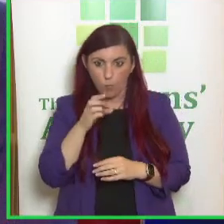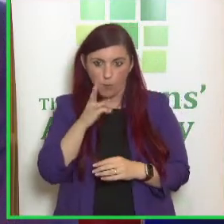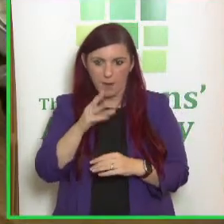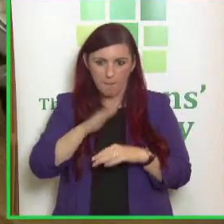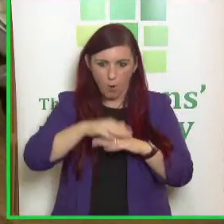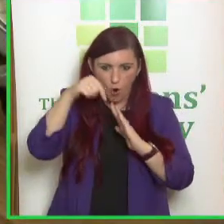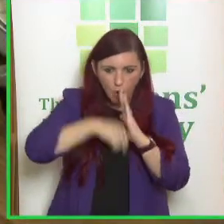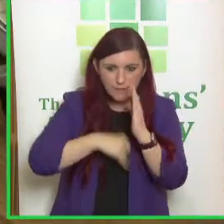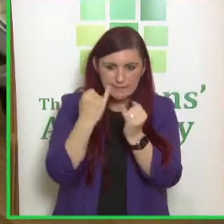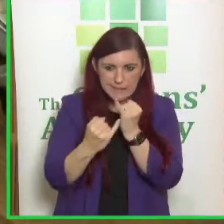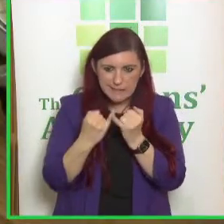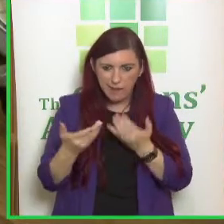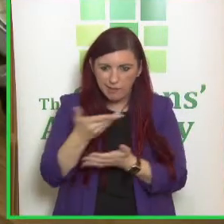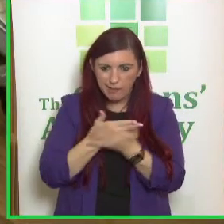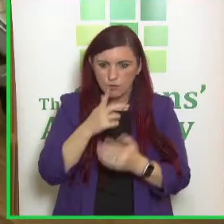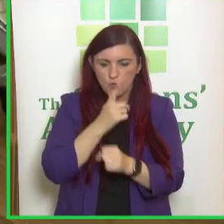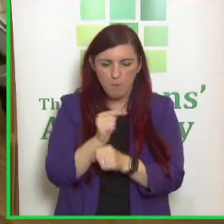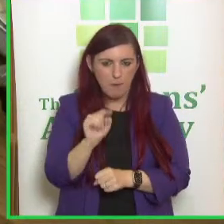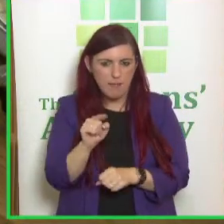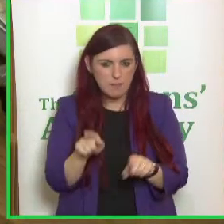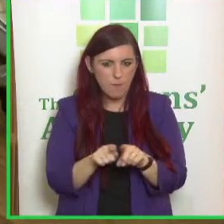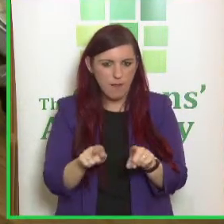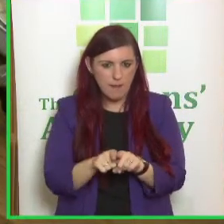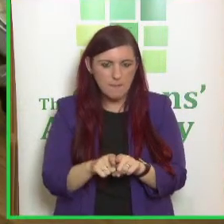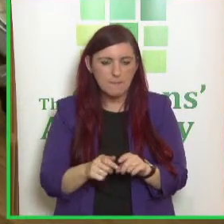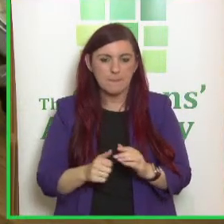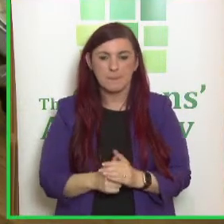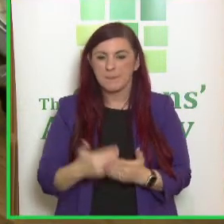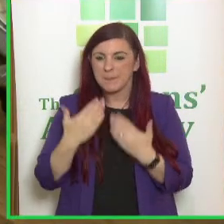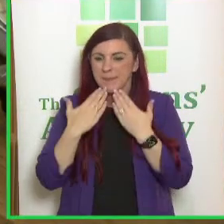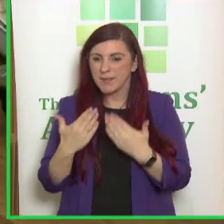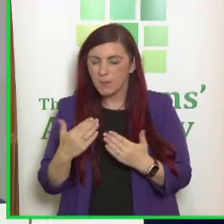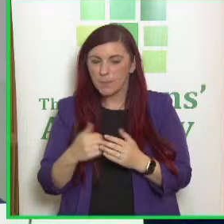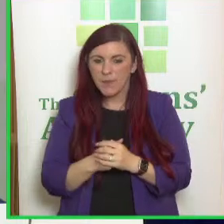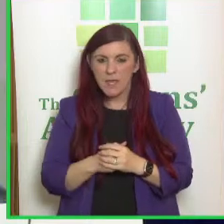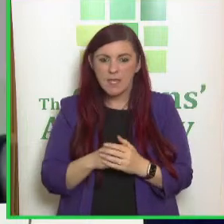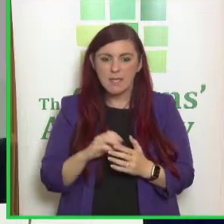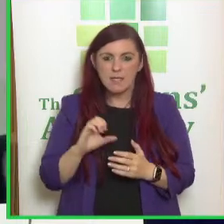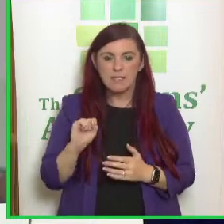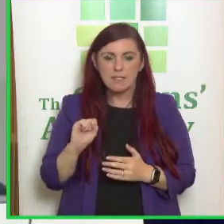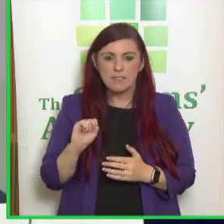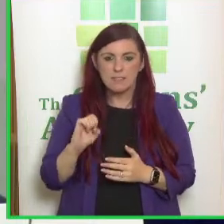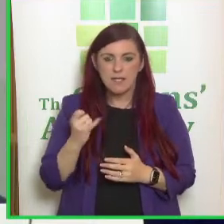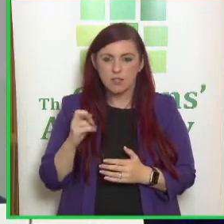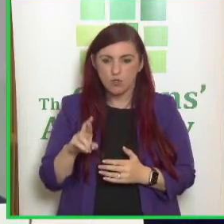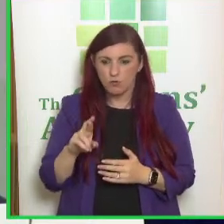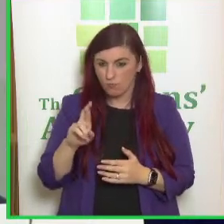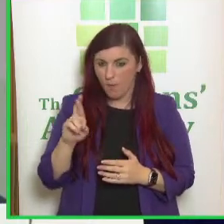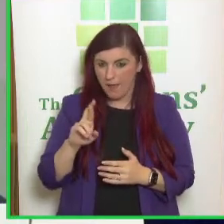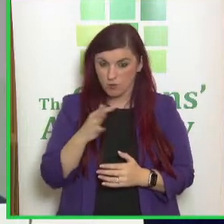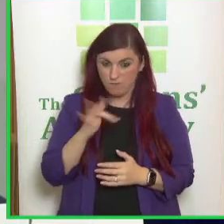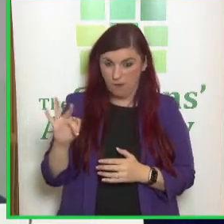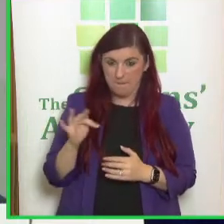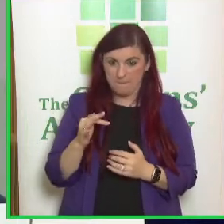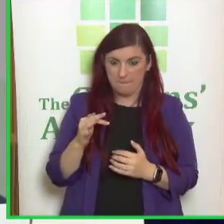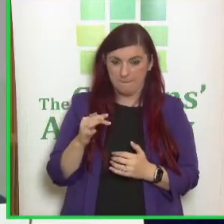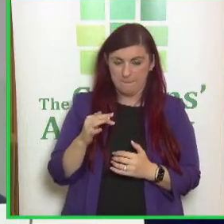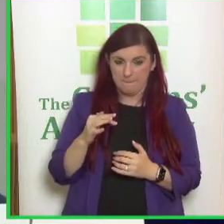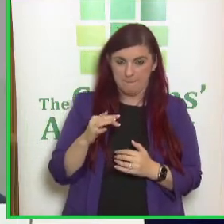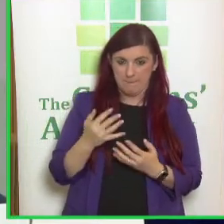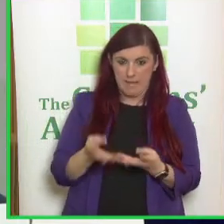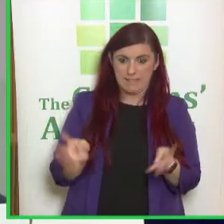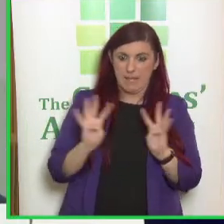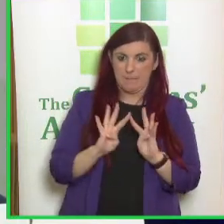there. Thanks, Minister, and I'll too try to be brief. Just to Senator Ruan, first of all, again, from the Assembly members, we were very